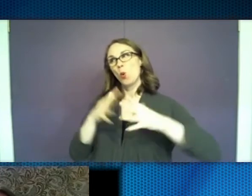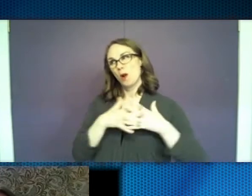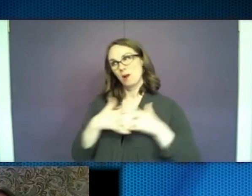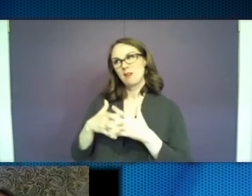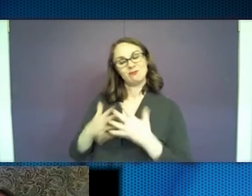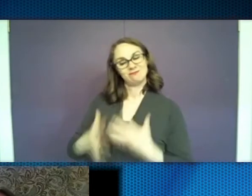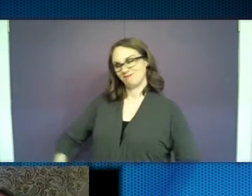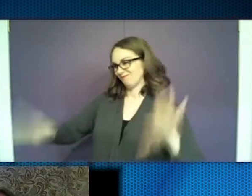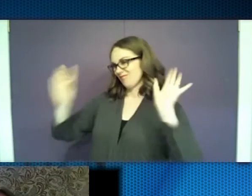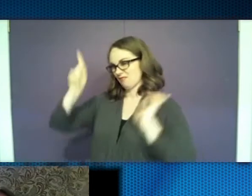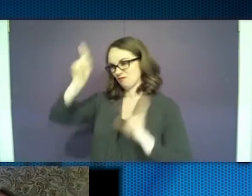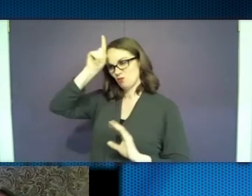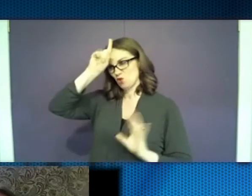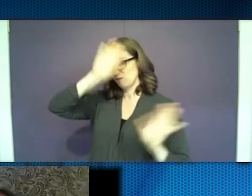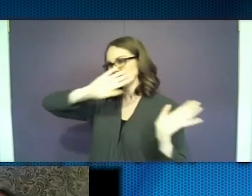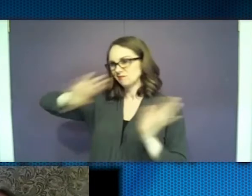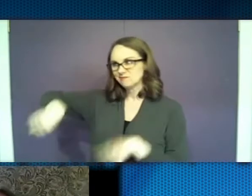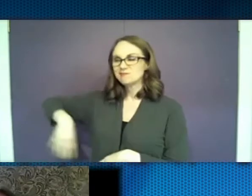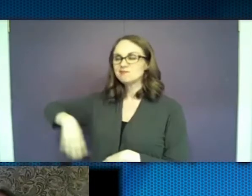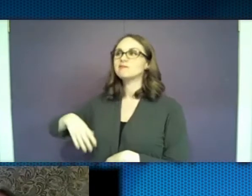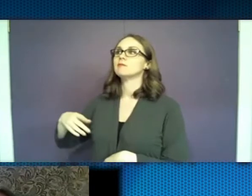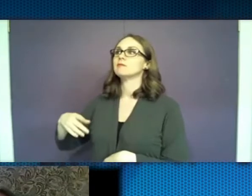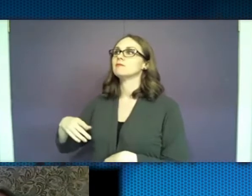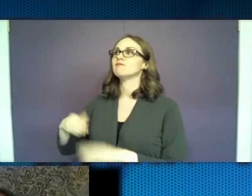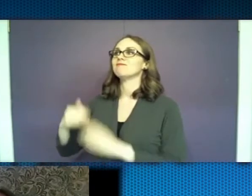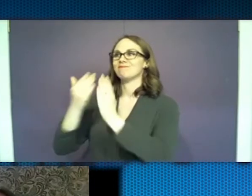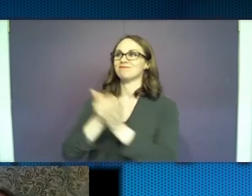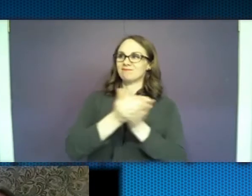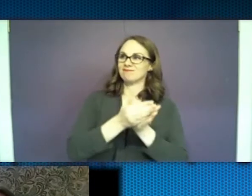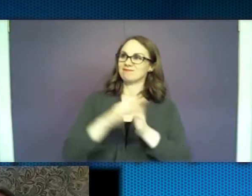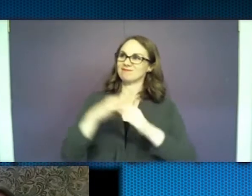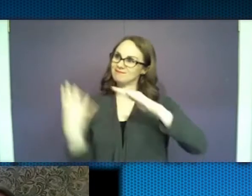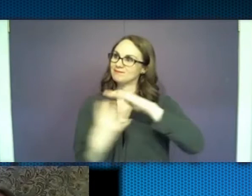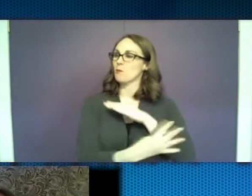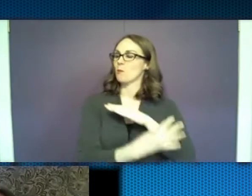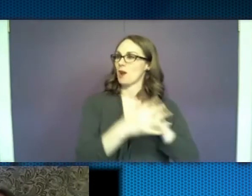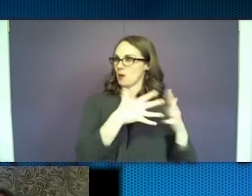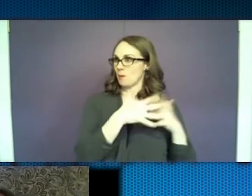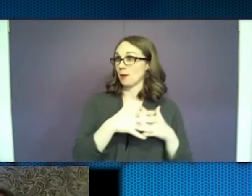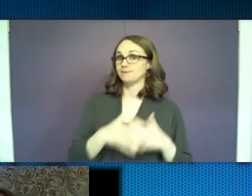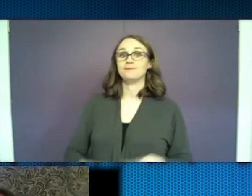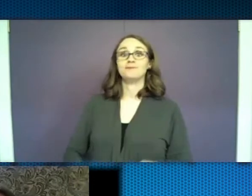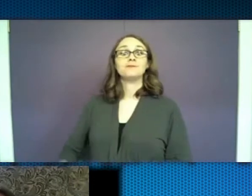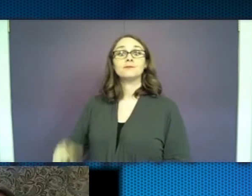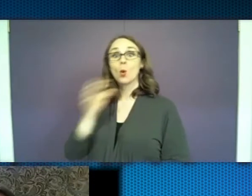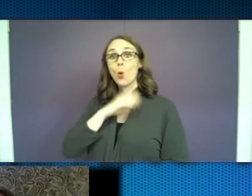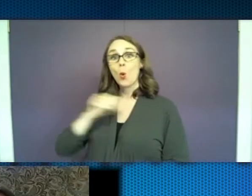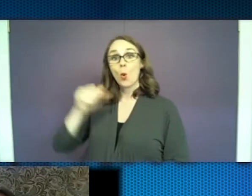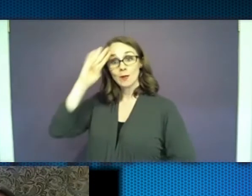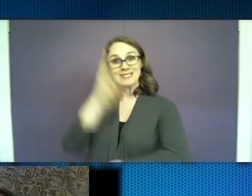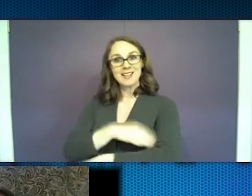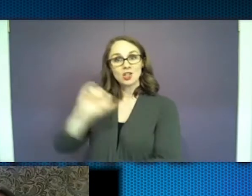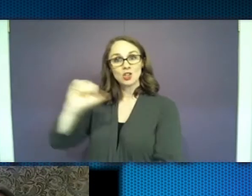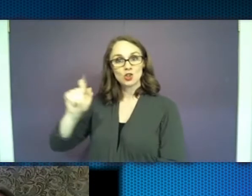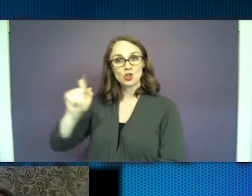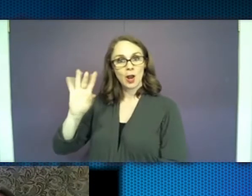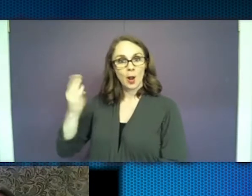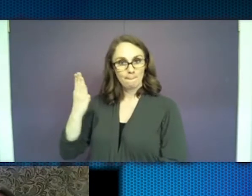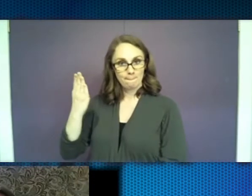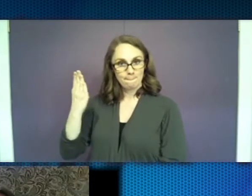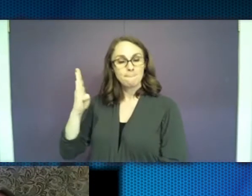up, the roots, and to immigrate to America. So his oldest son, Jacob, immigrates